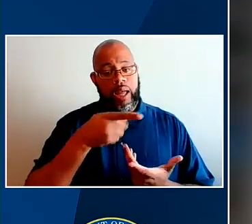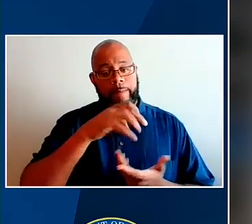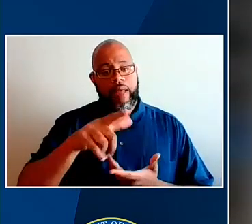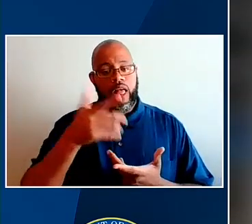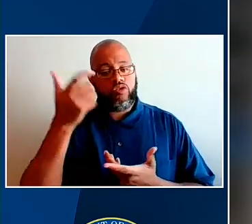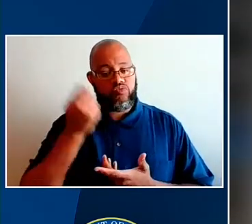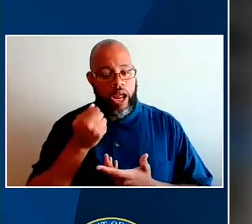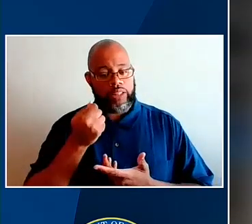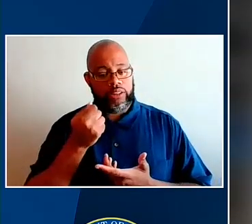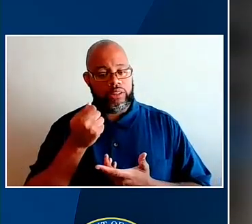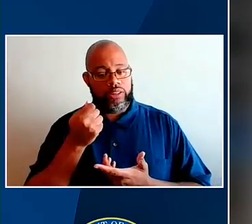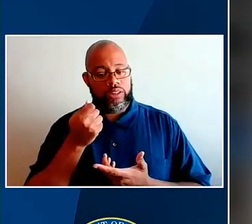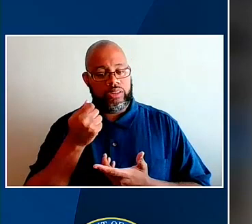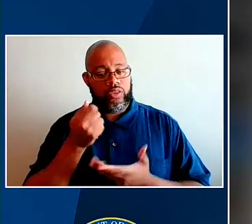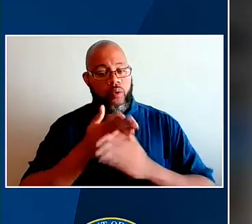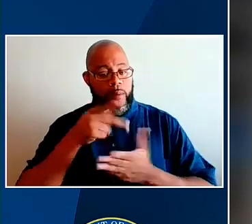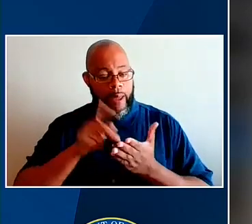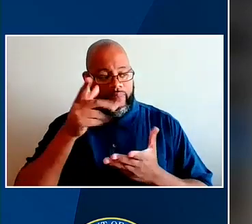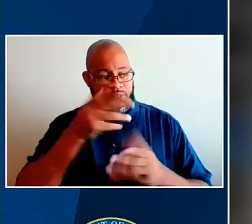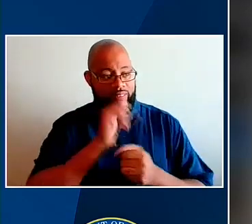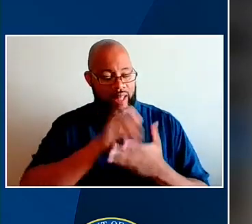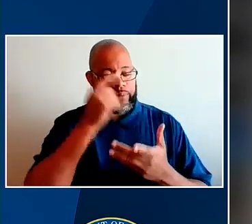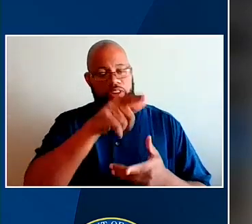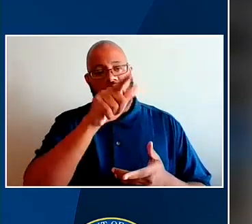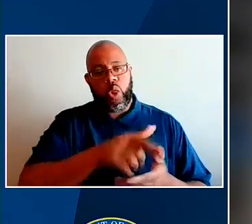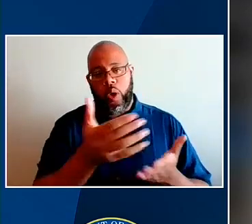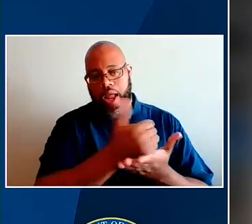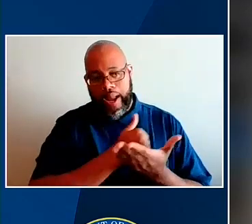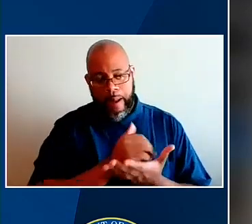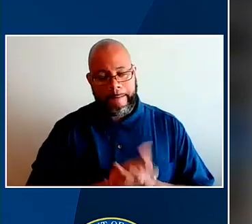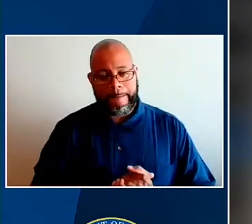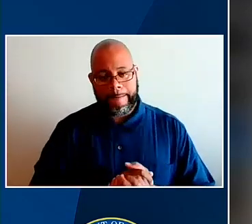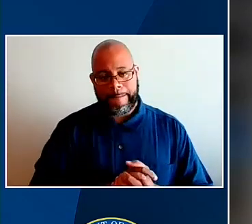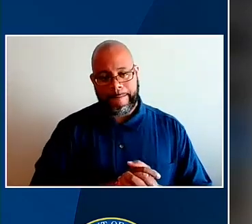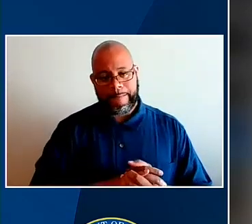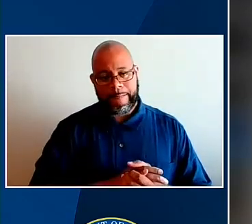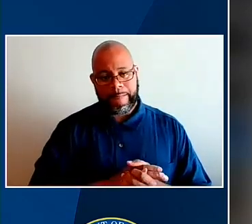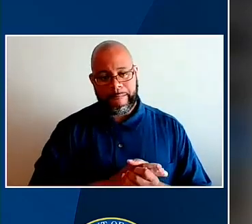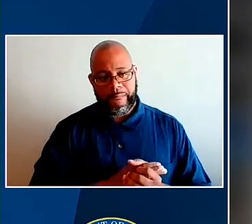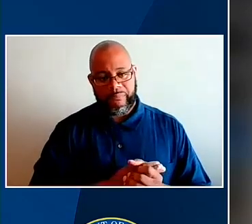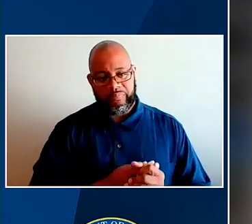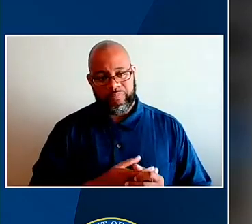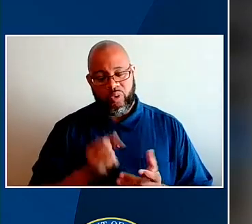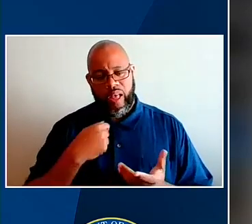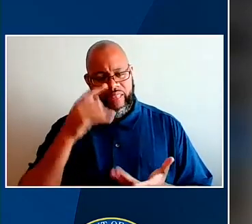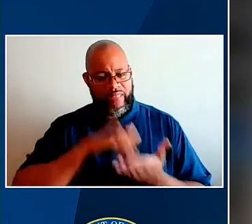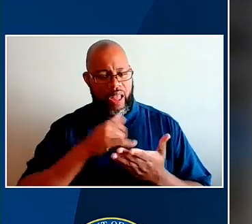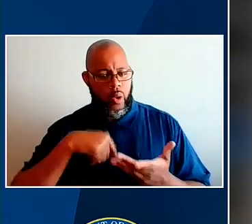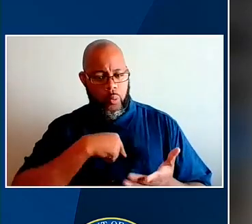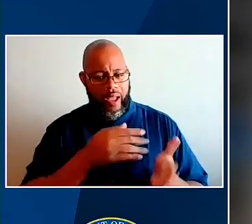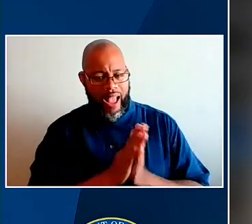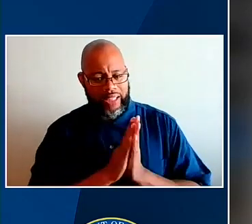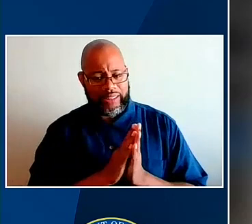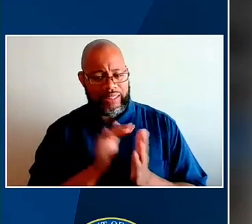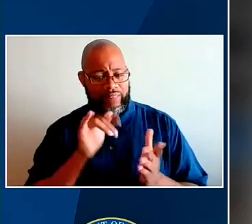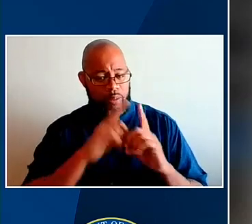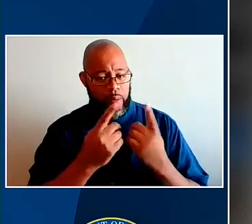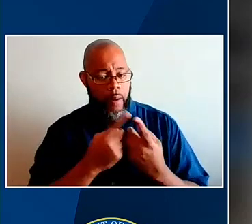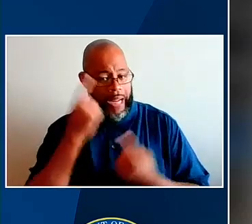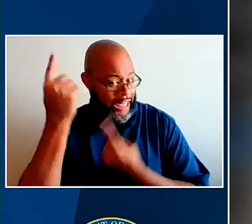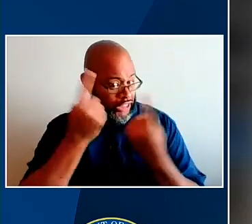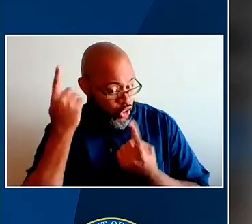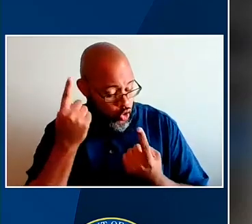overpayments and they receive them because they are low income. And so I think we'd ask if the department would